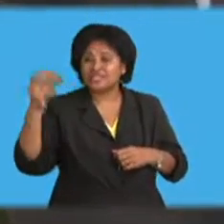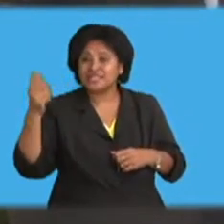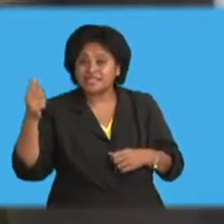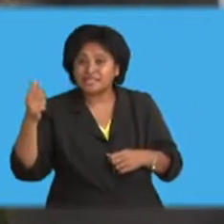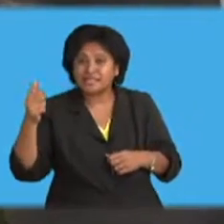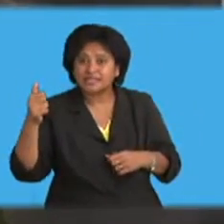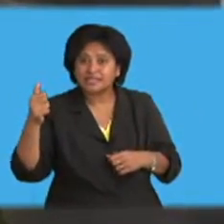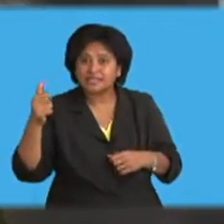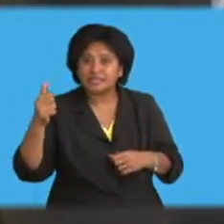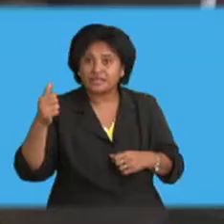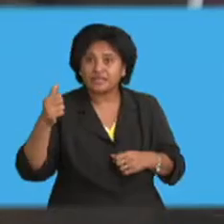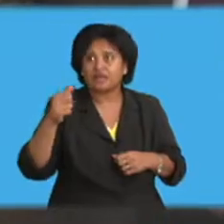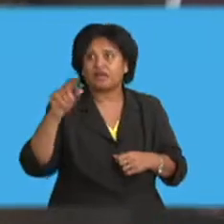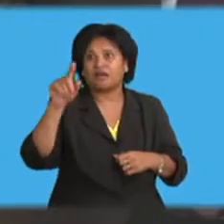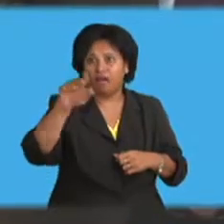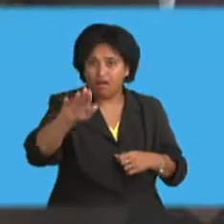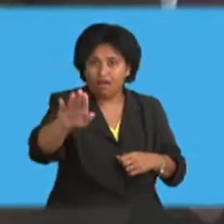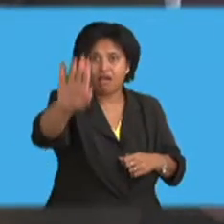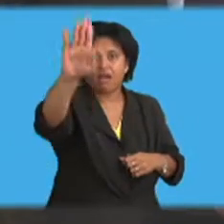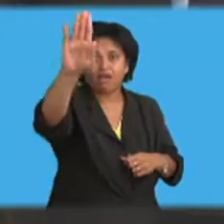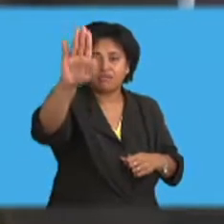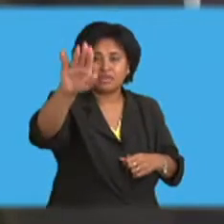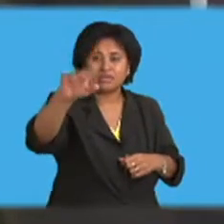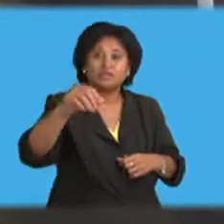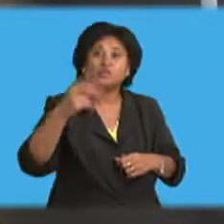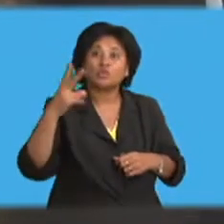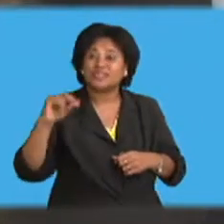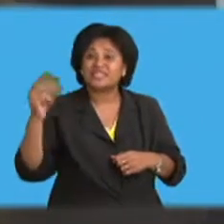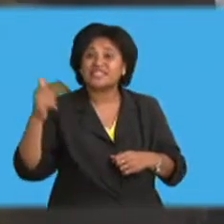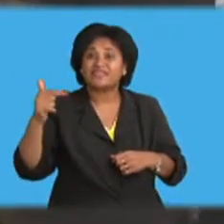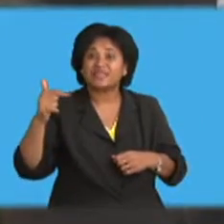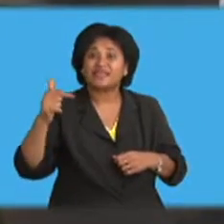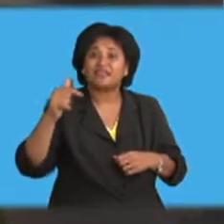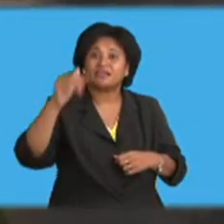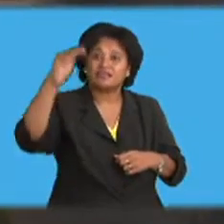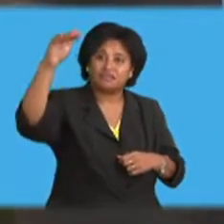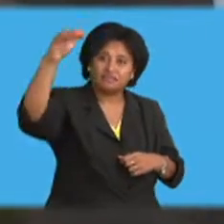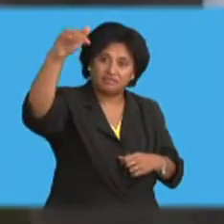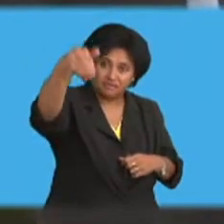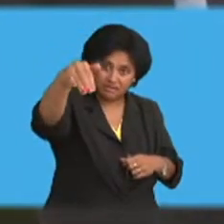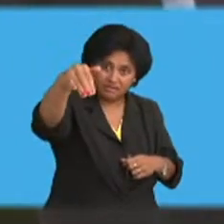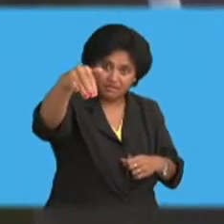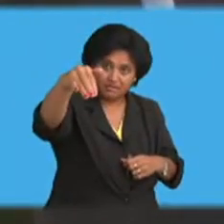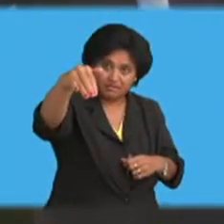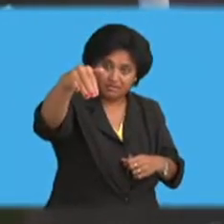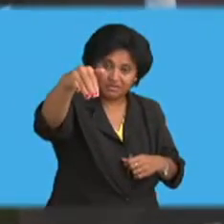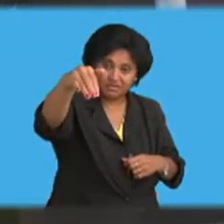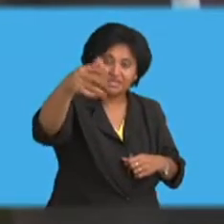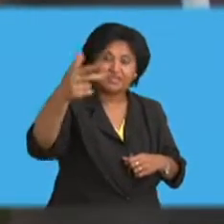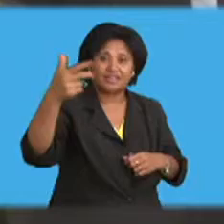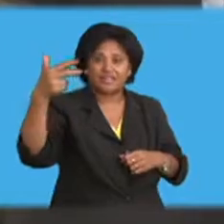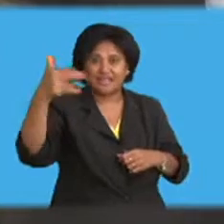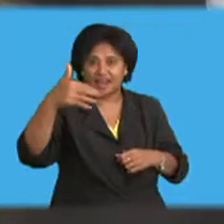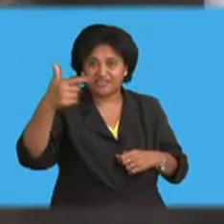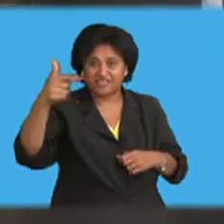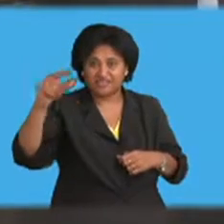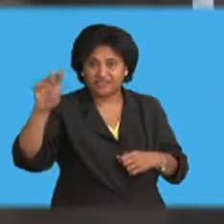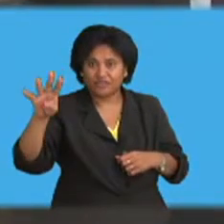2016, 1,224. 2017, 874. We're starting to go down again from